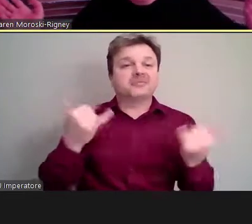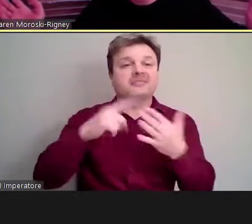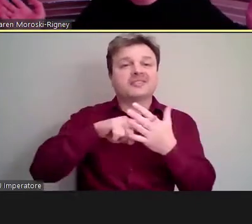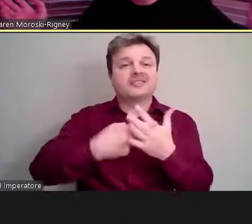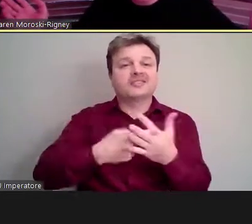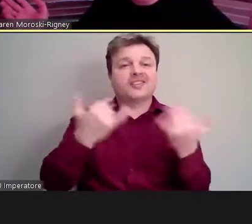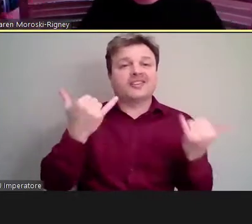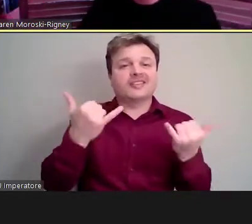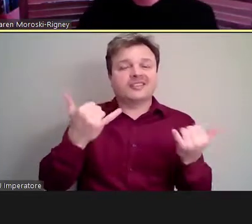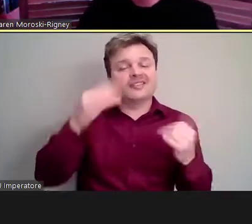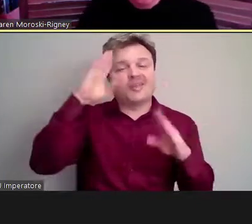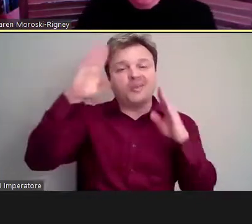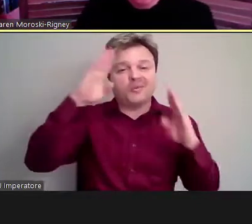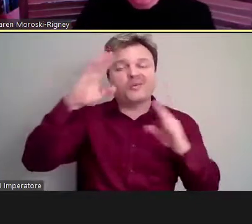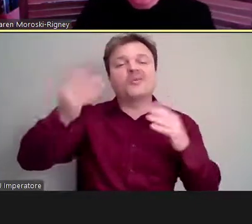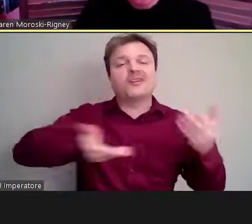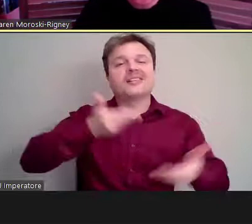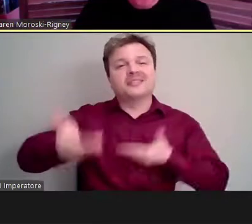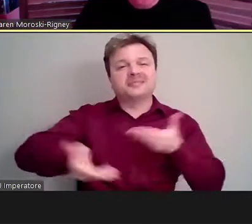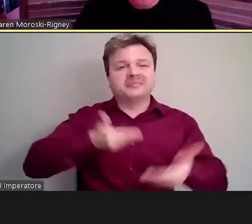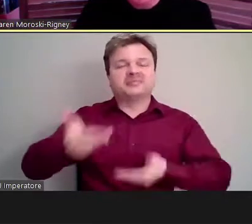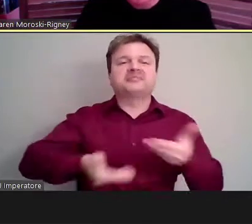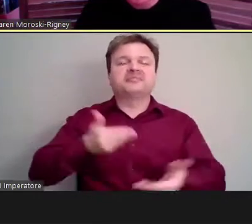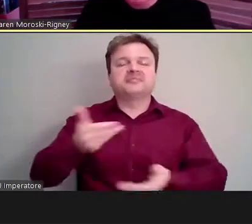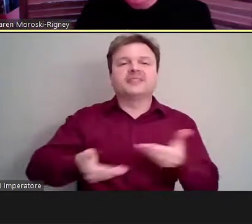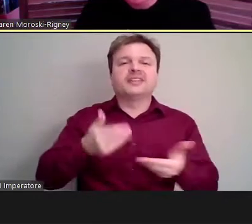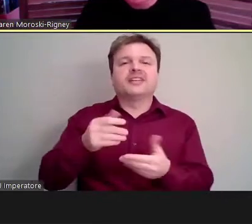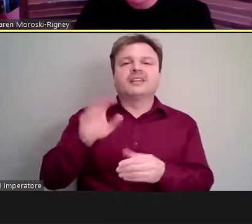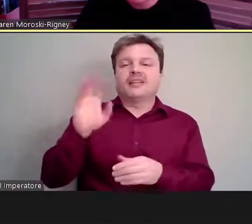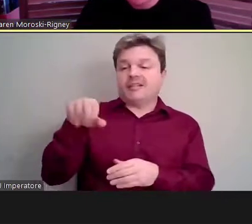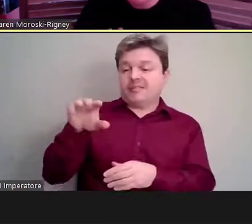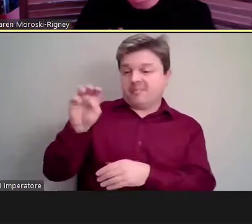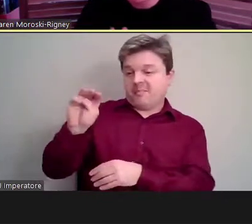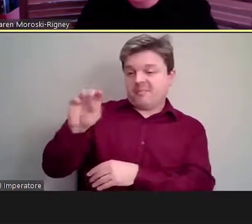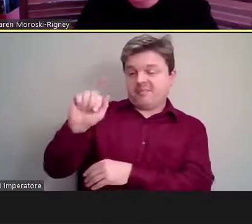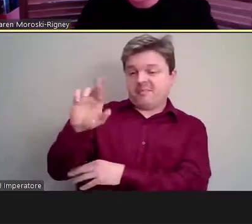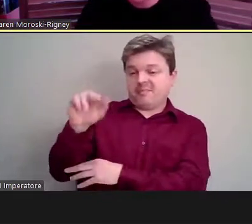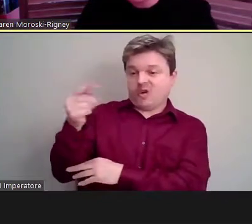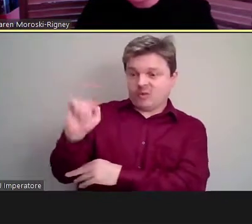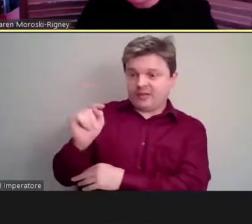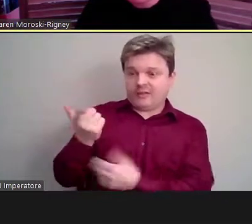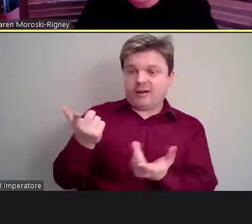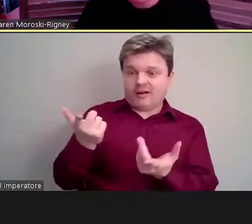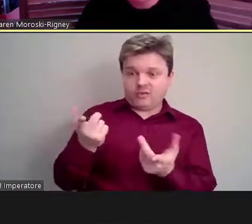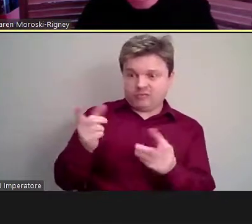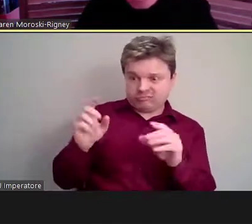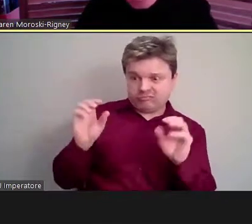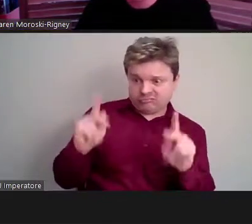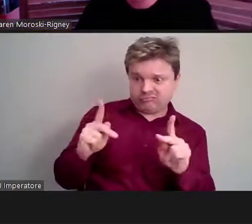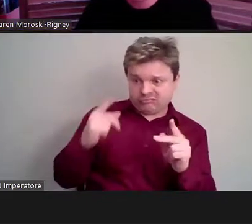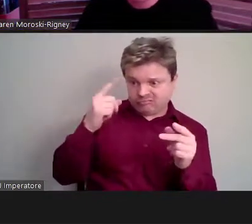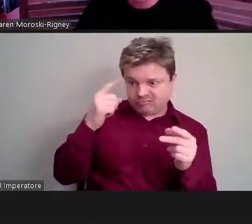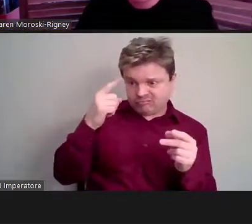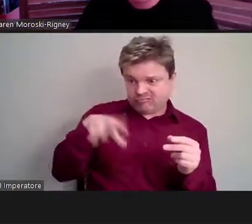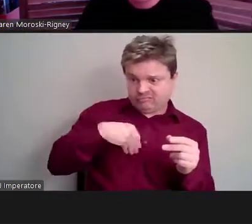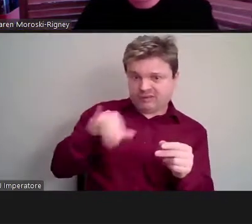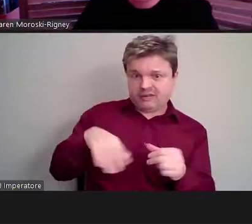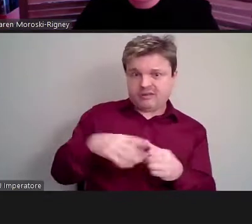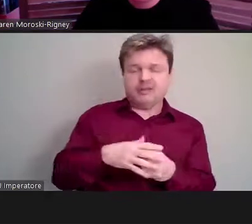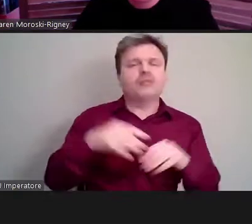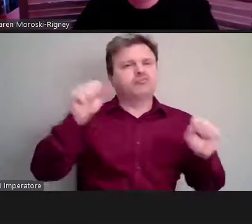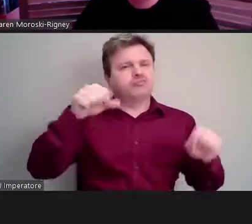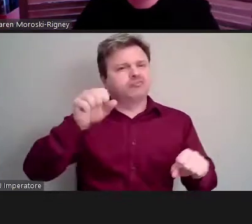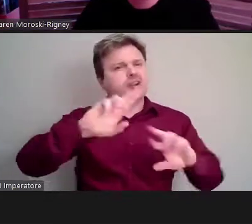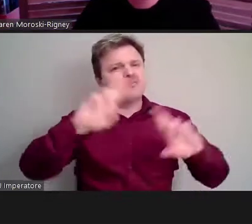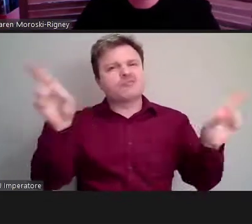formal welcome and get things underway. Margaret, are you like good to go if we start doing that? I am all set. I'm going to close